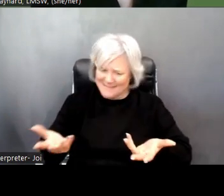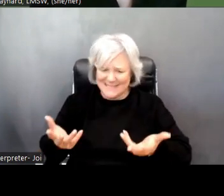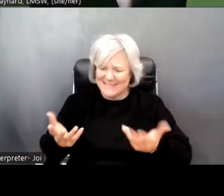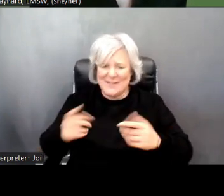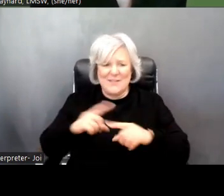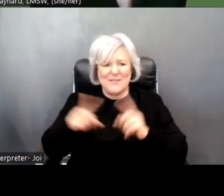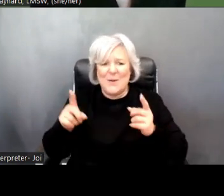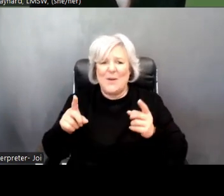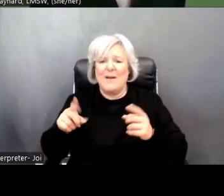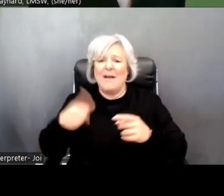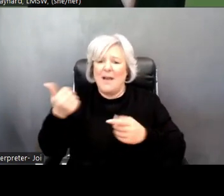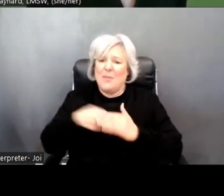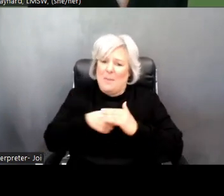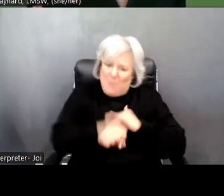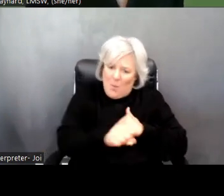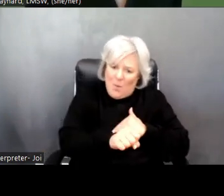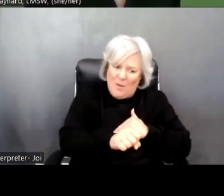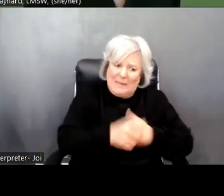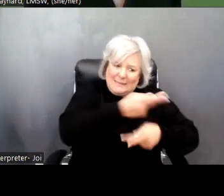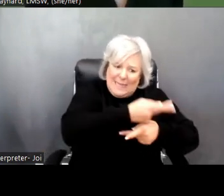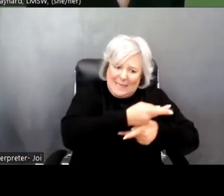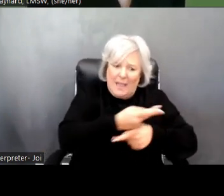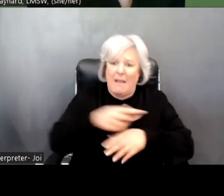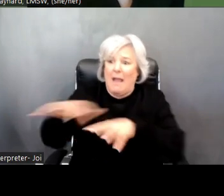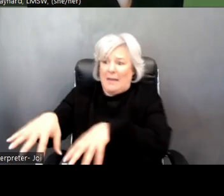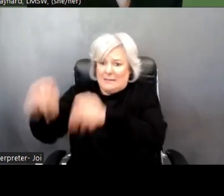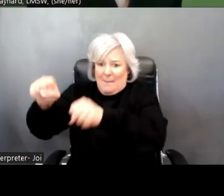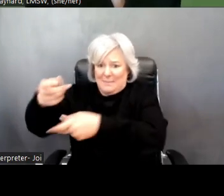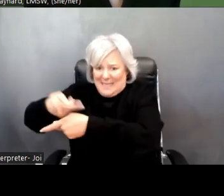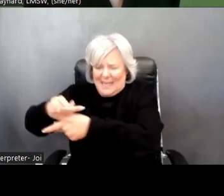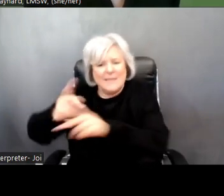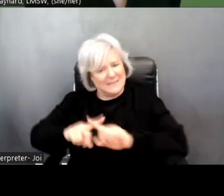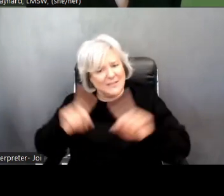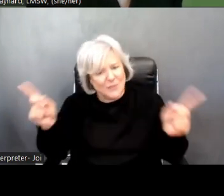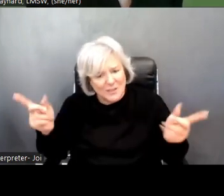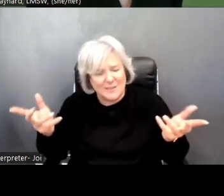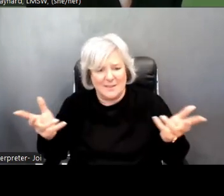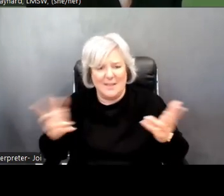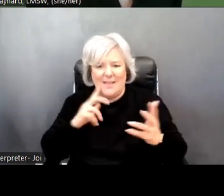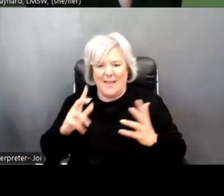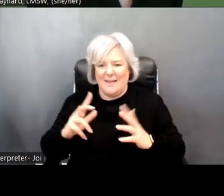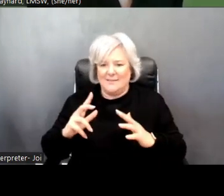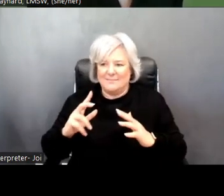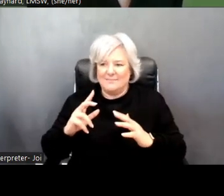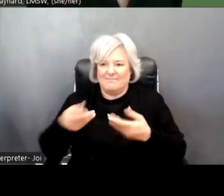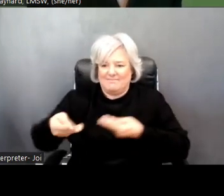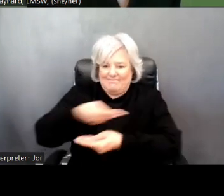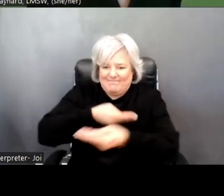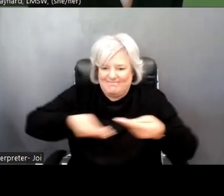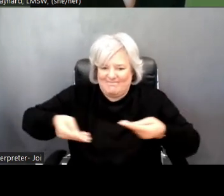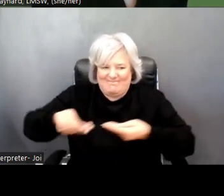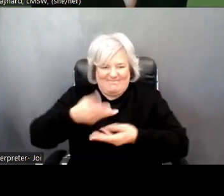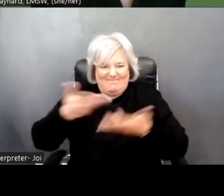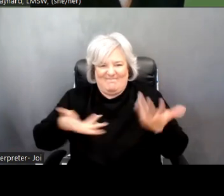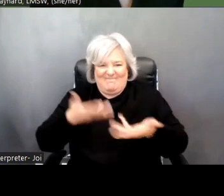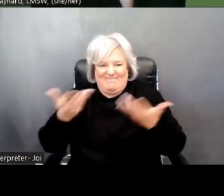child that was born to you. When there's that security and that nature and that exchange of all that